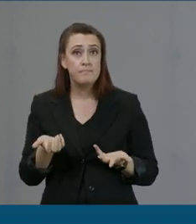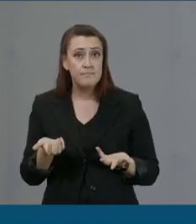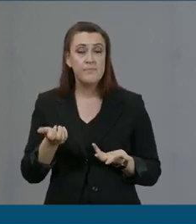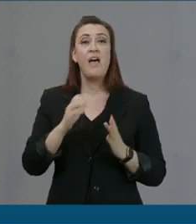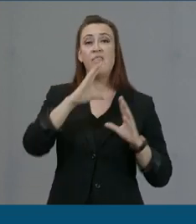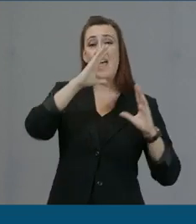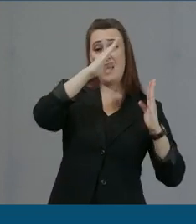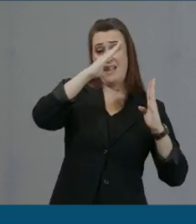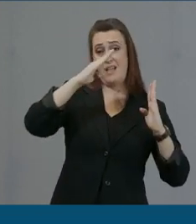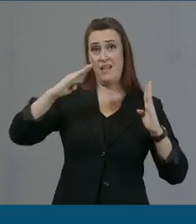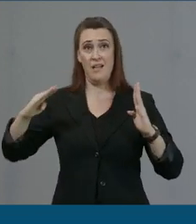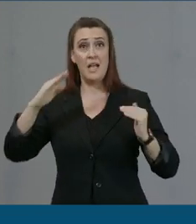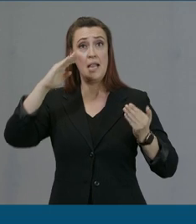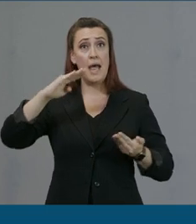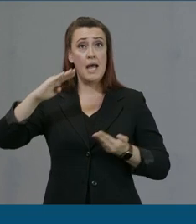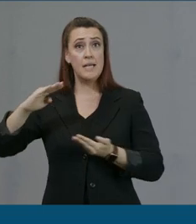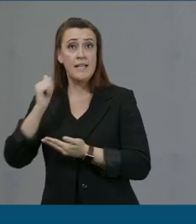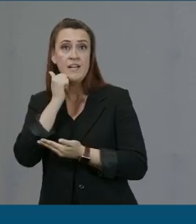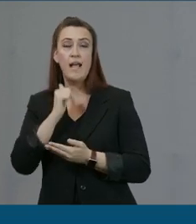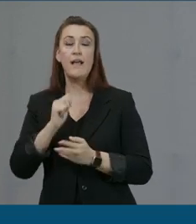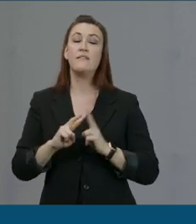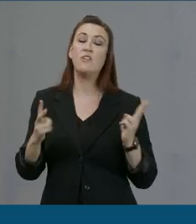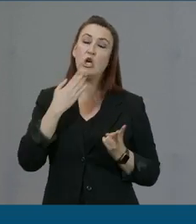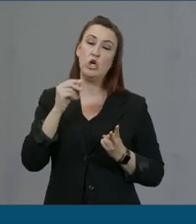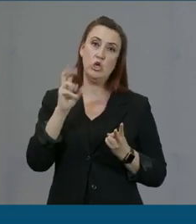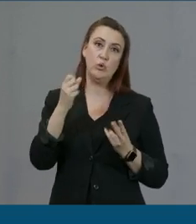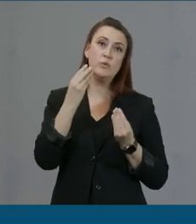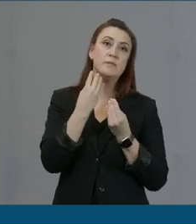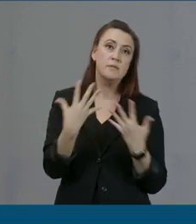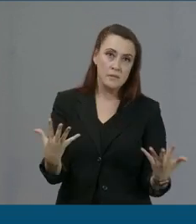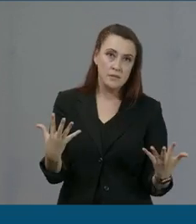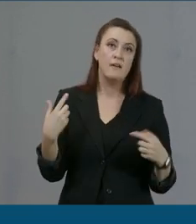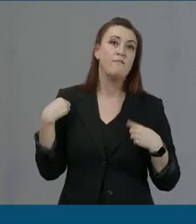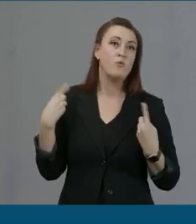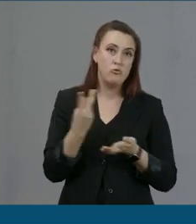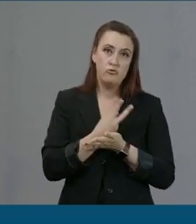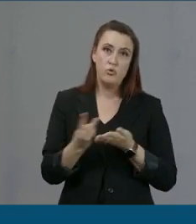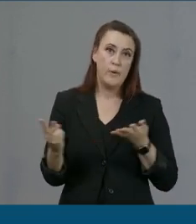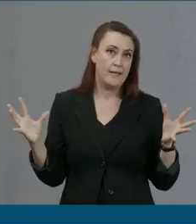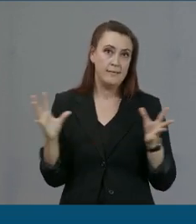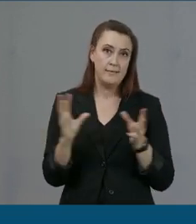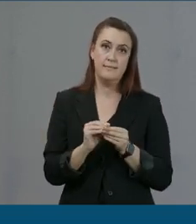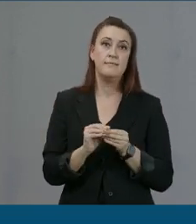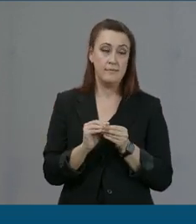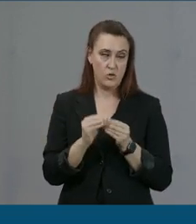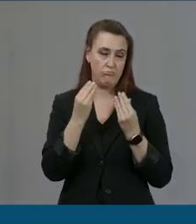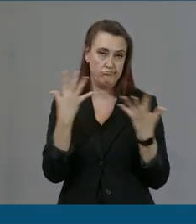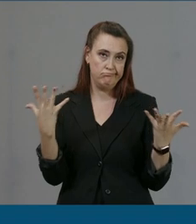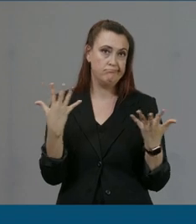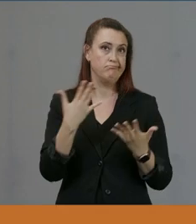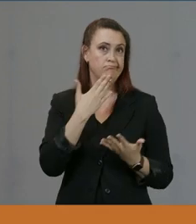trajectory is very positive over that 14-day period.